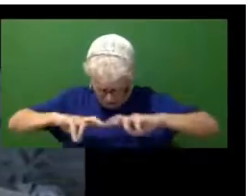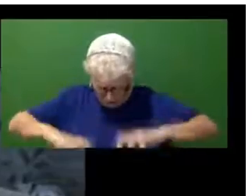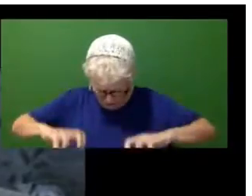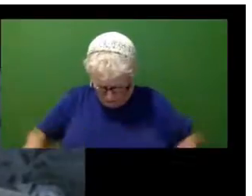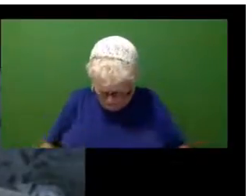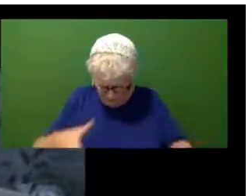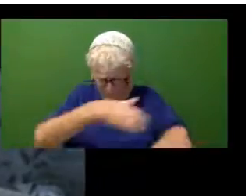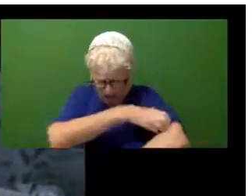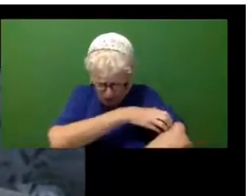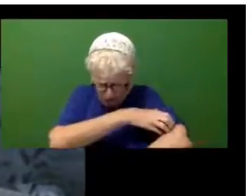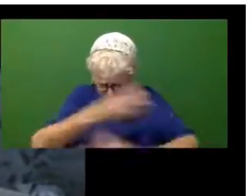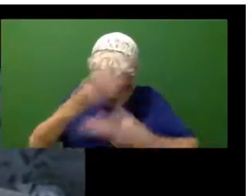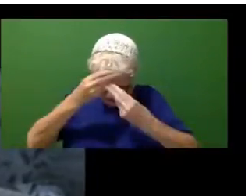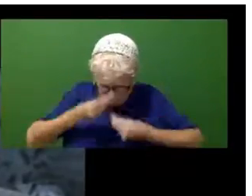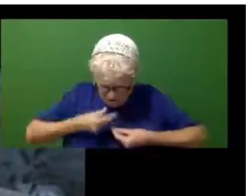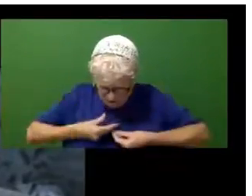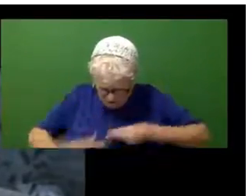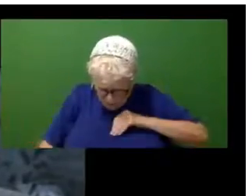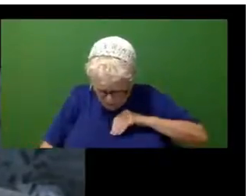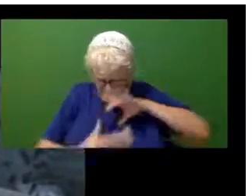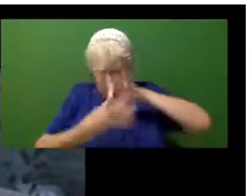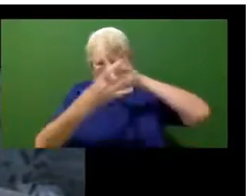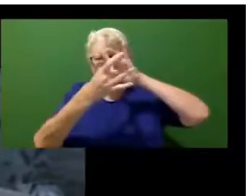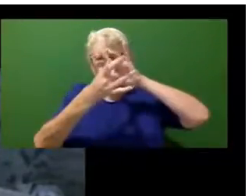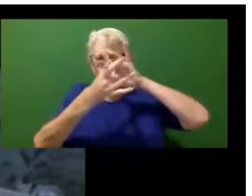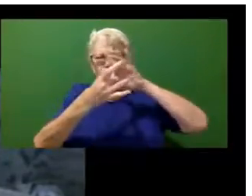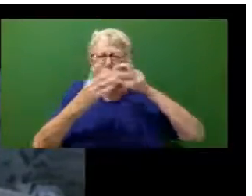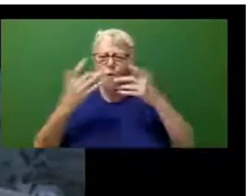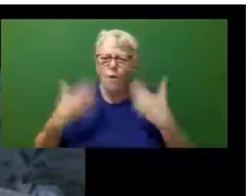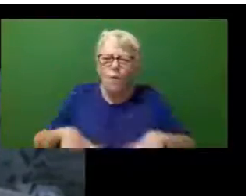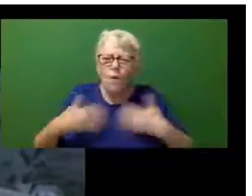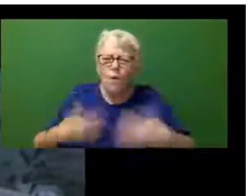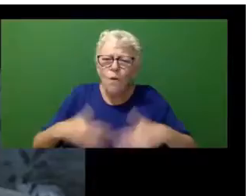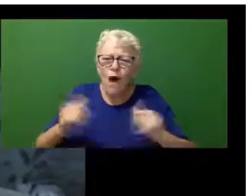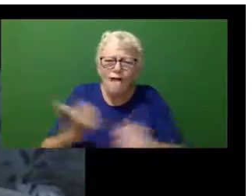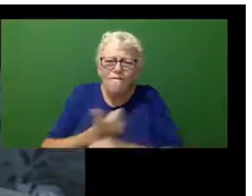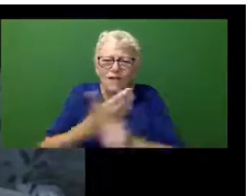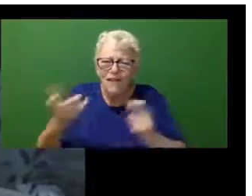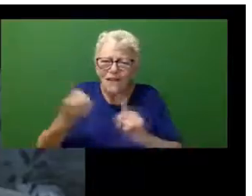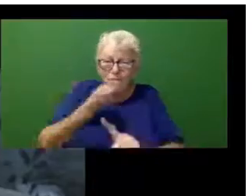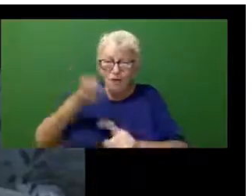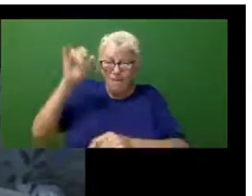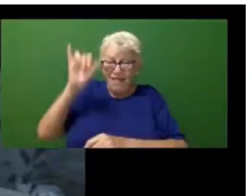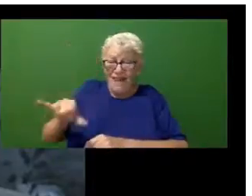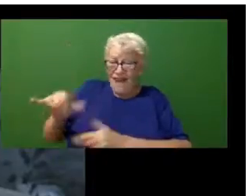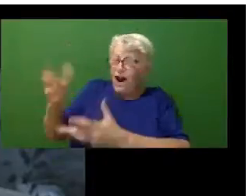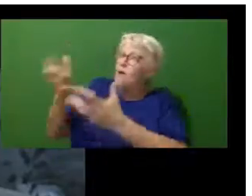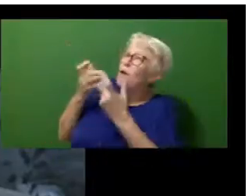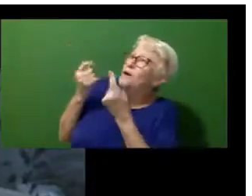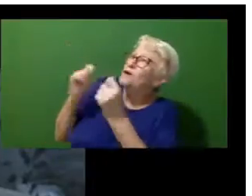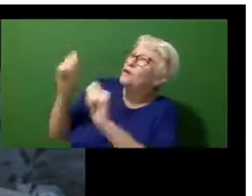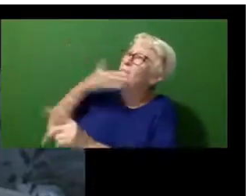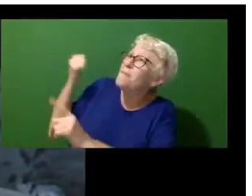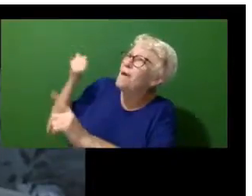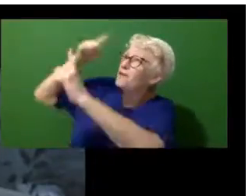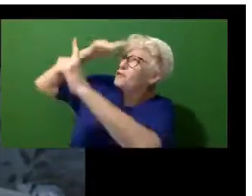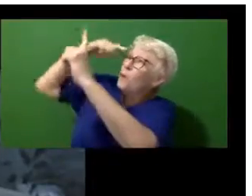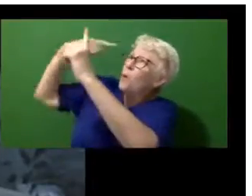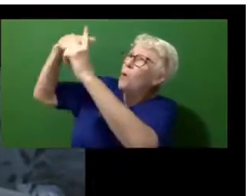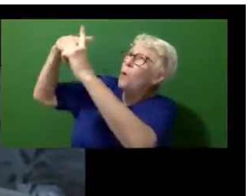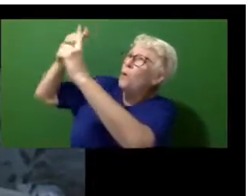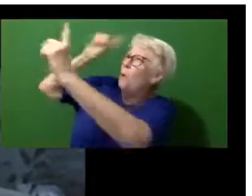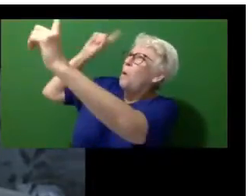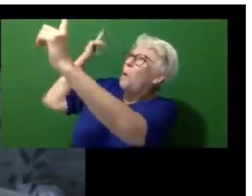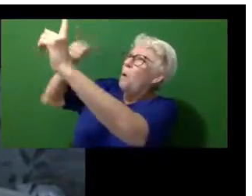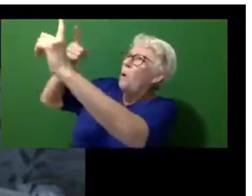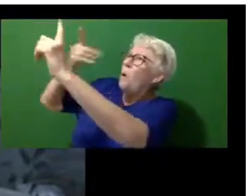into our power, when we're fully communicating from our place of excellence, when we do everything from that place of, I want to try